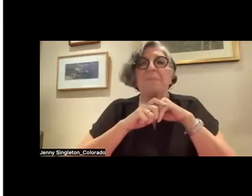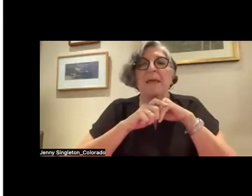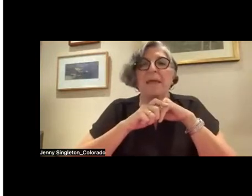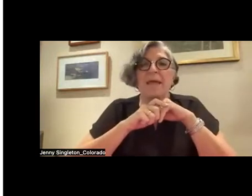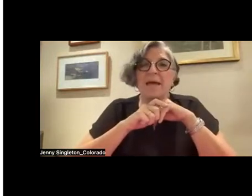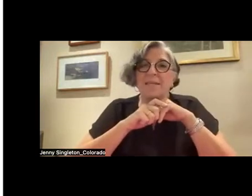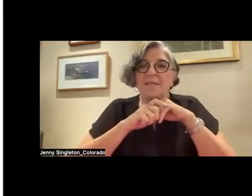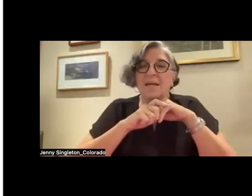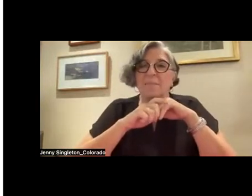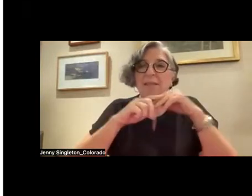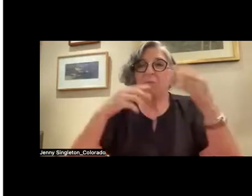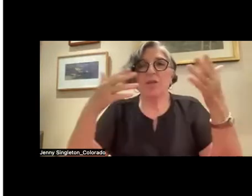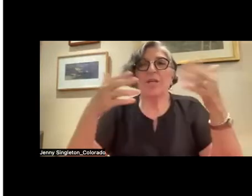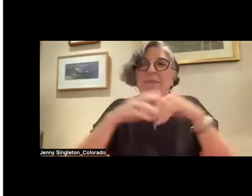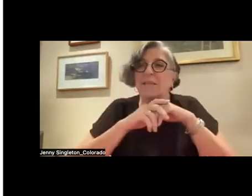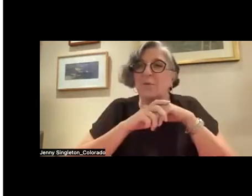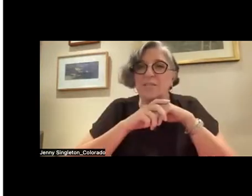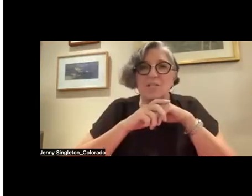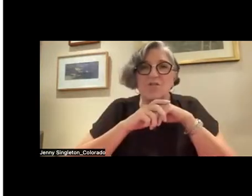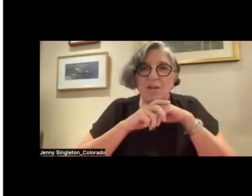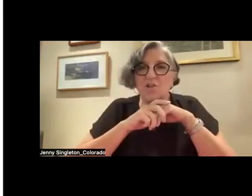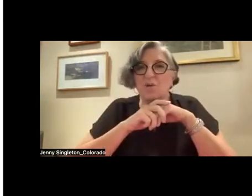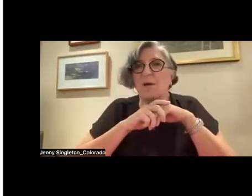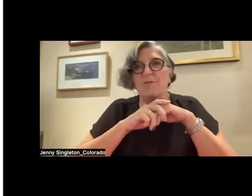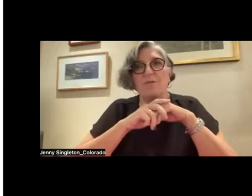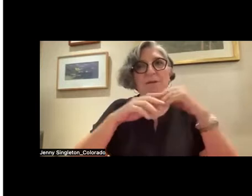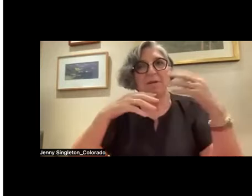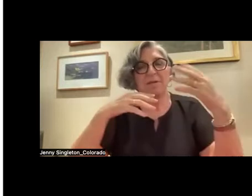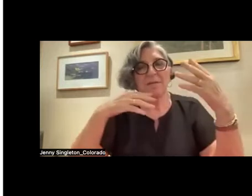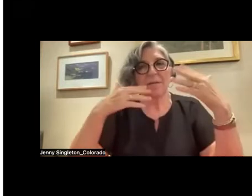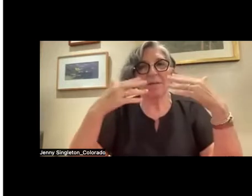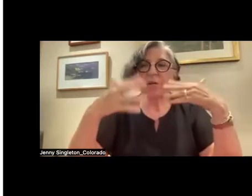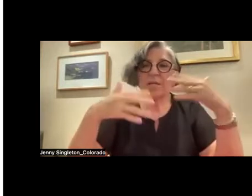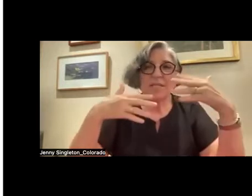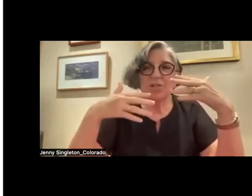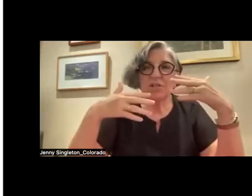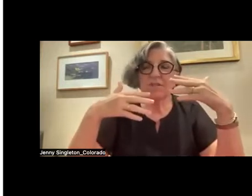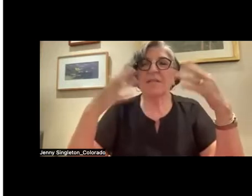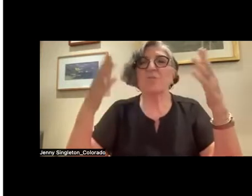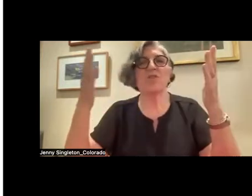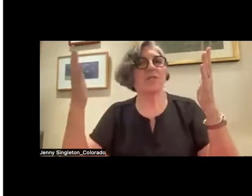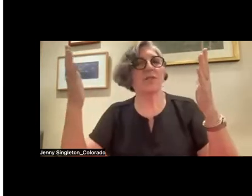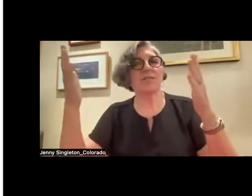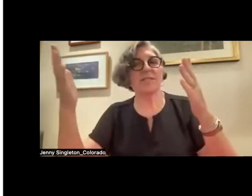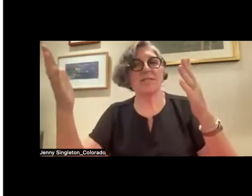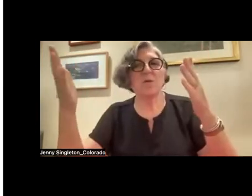languages. And then we'll look at the linguistic structure, whether the organization of sign